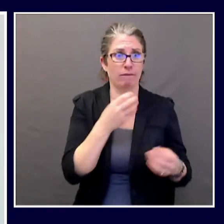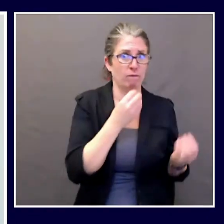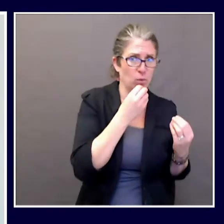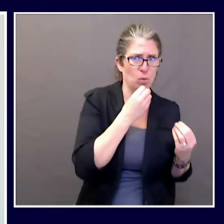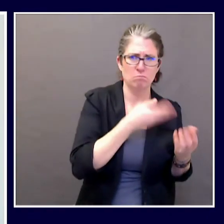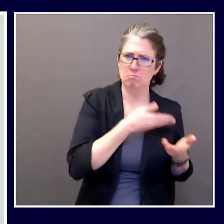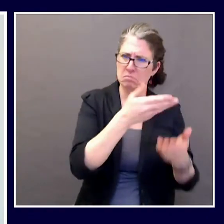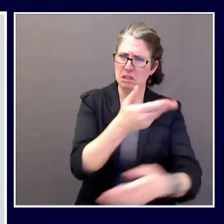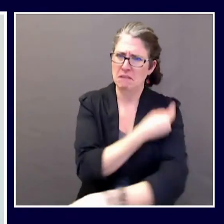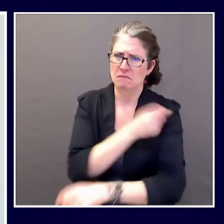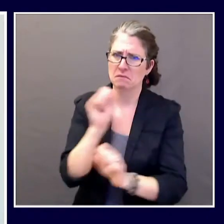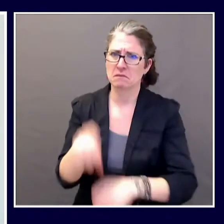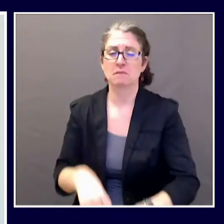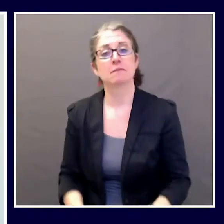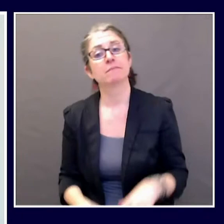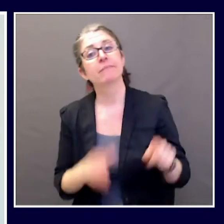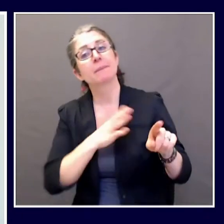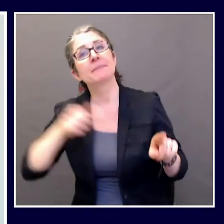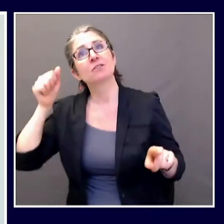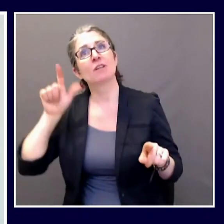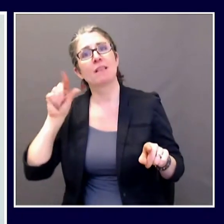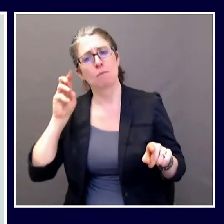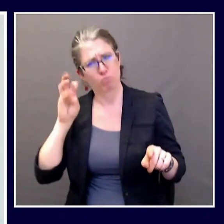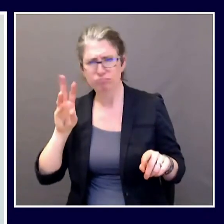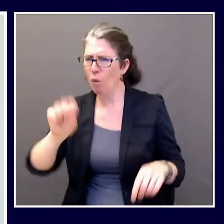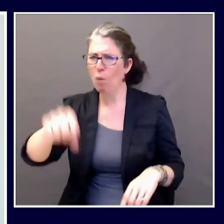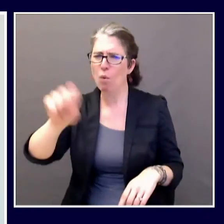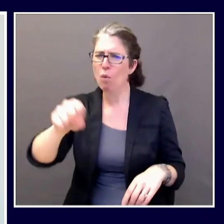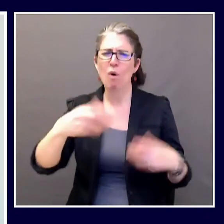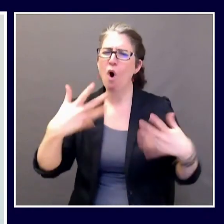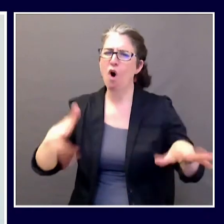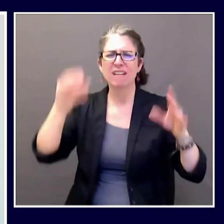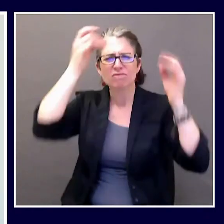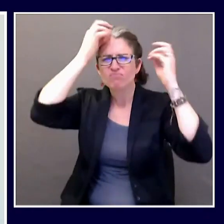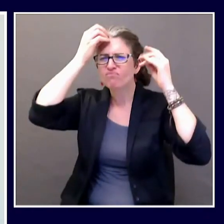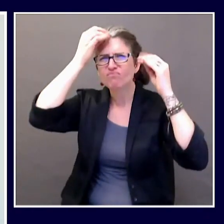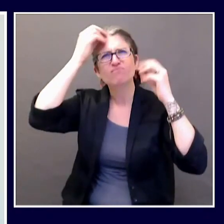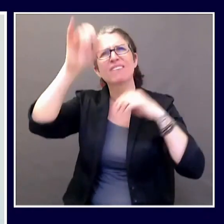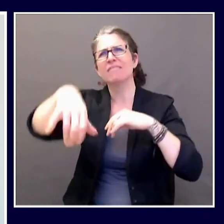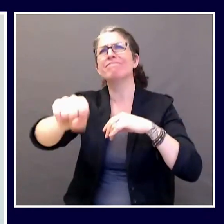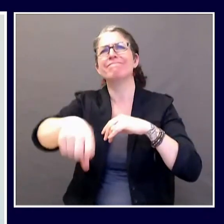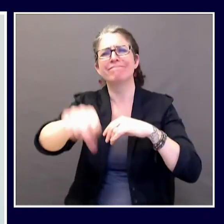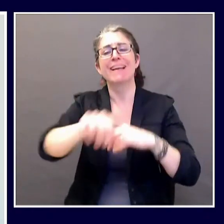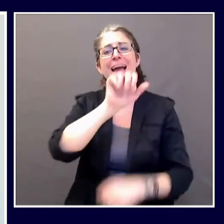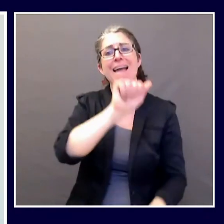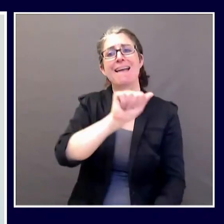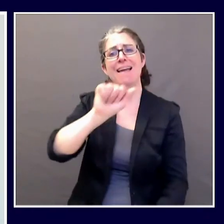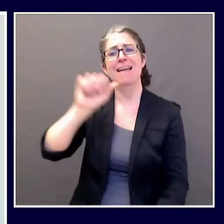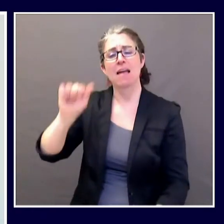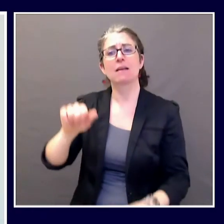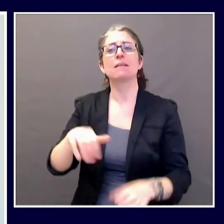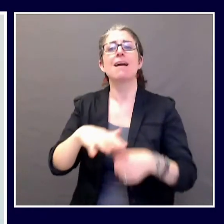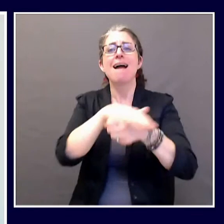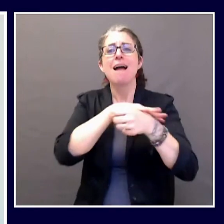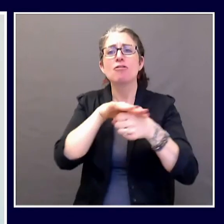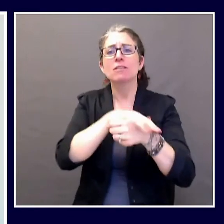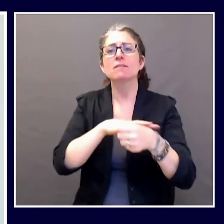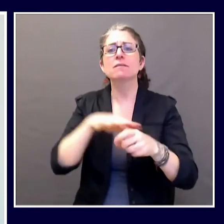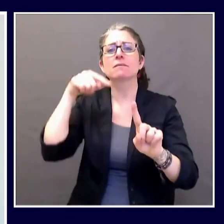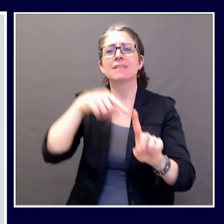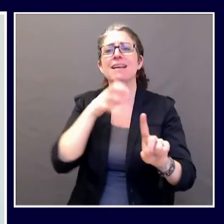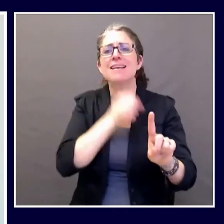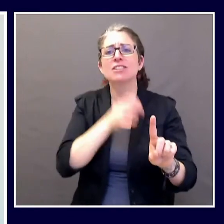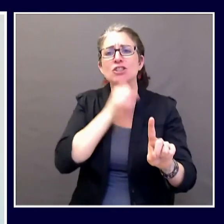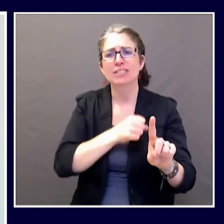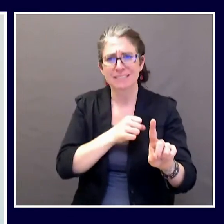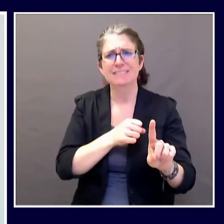been working with our area agencies on aging as well as AARP to begin this process of identifying